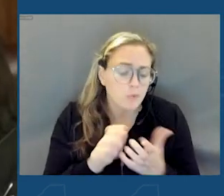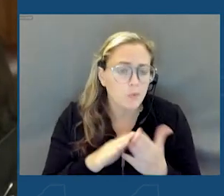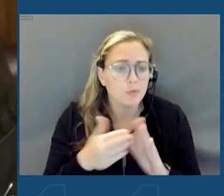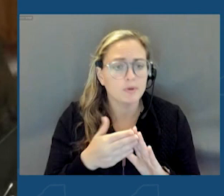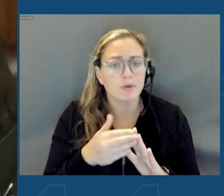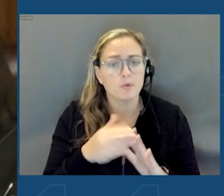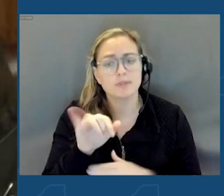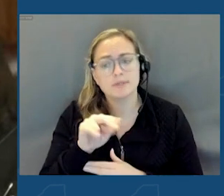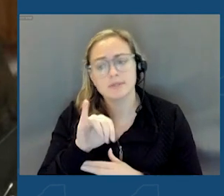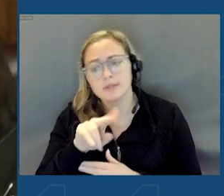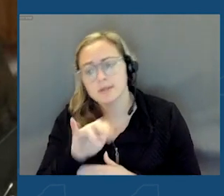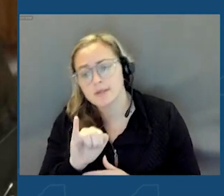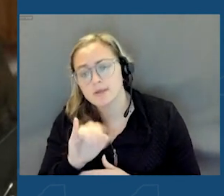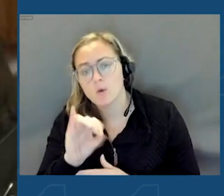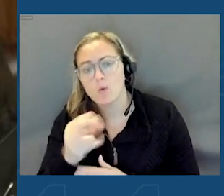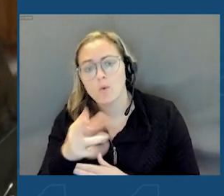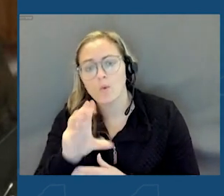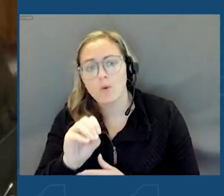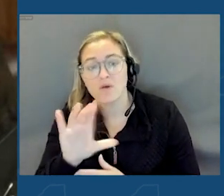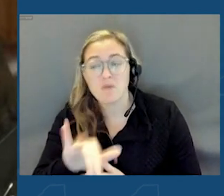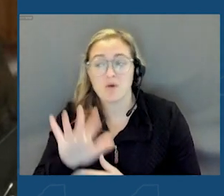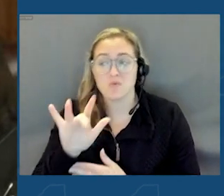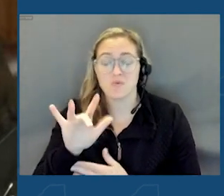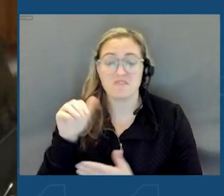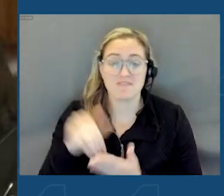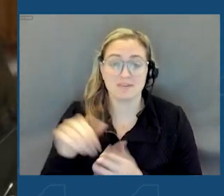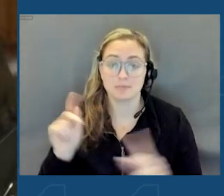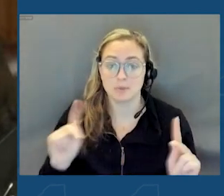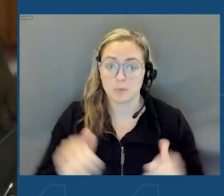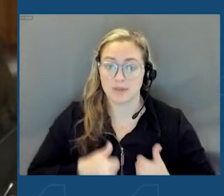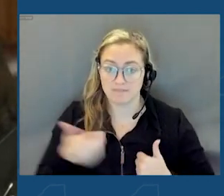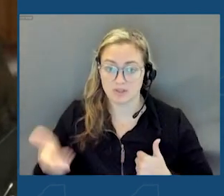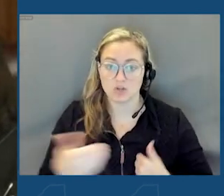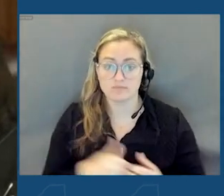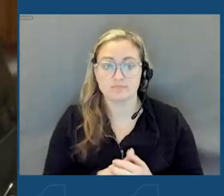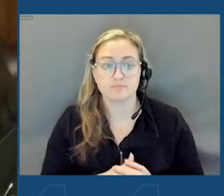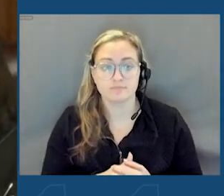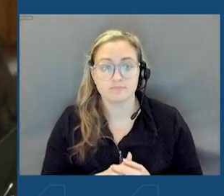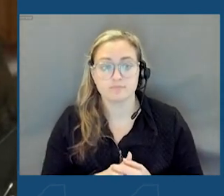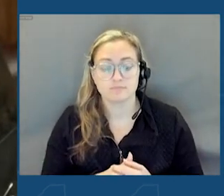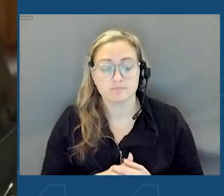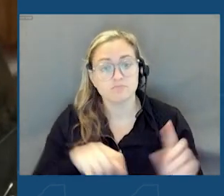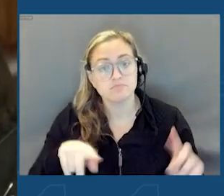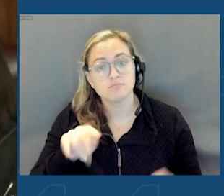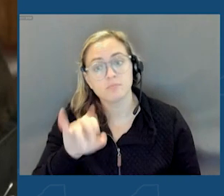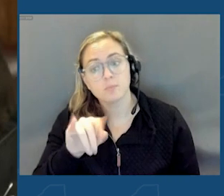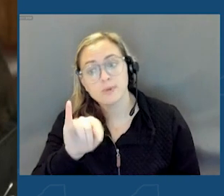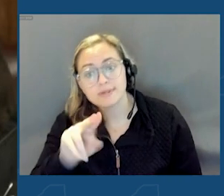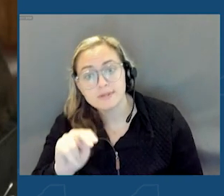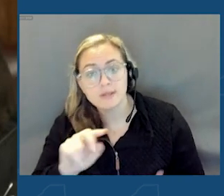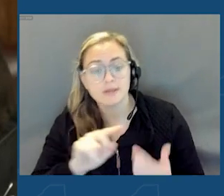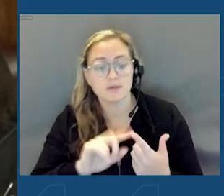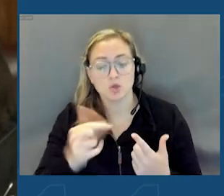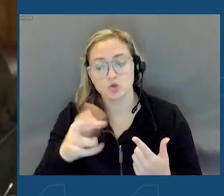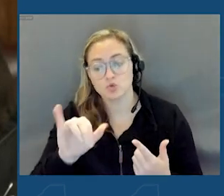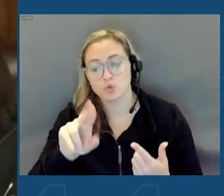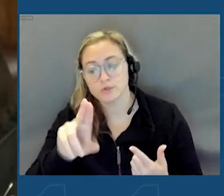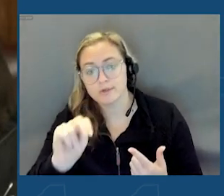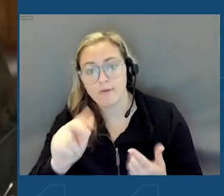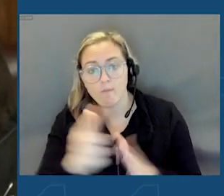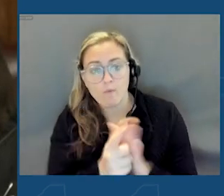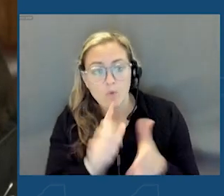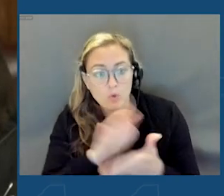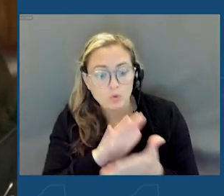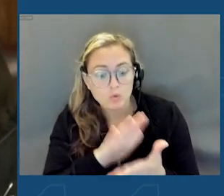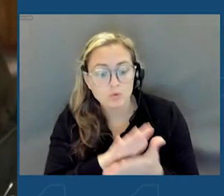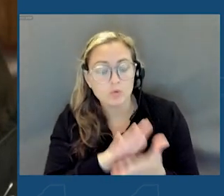Ohio, population about 25,000. From there to Princeton, then to Georgetown Law School, where she was managing editor